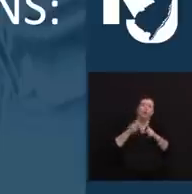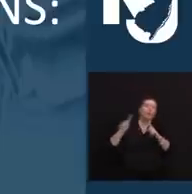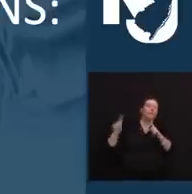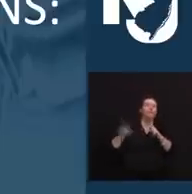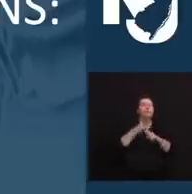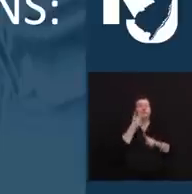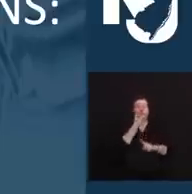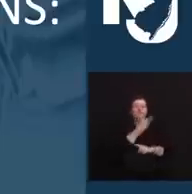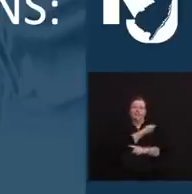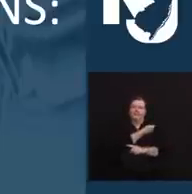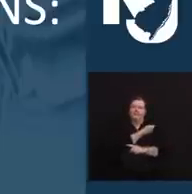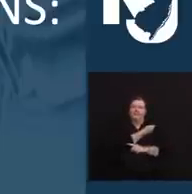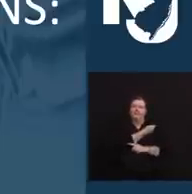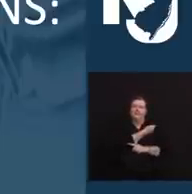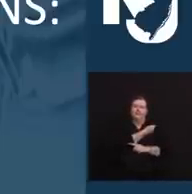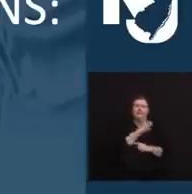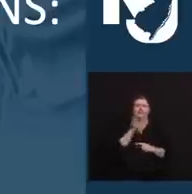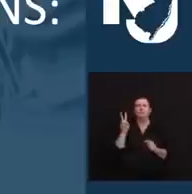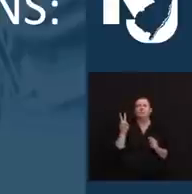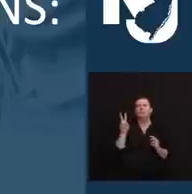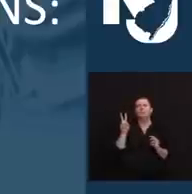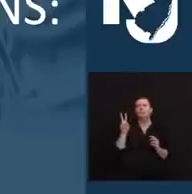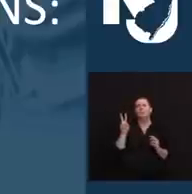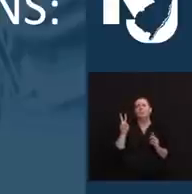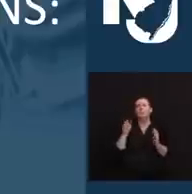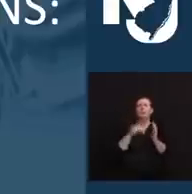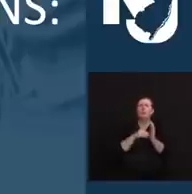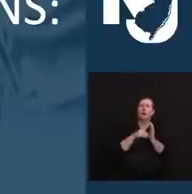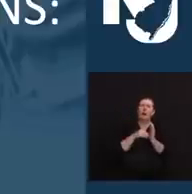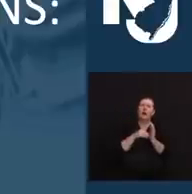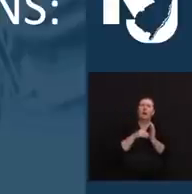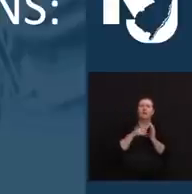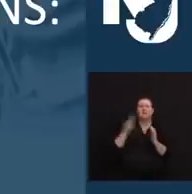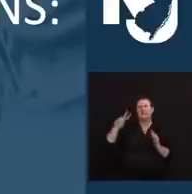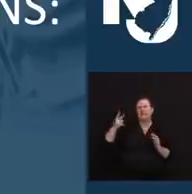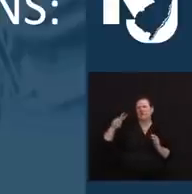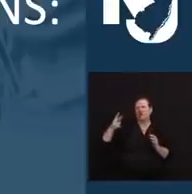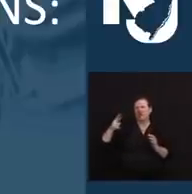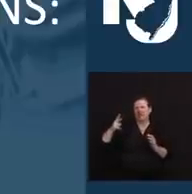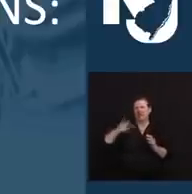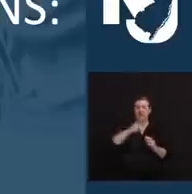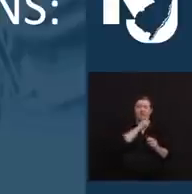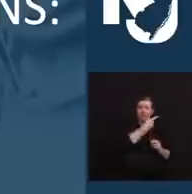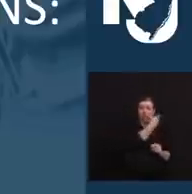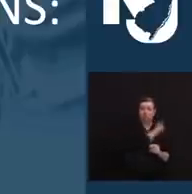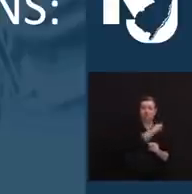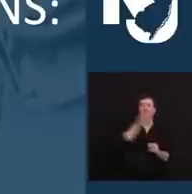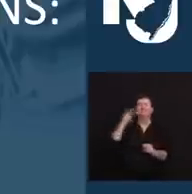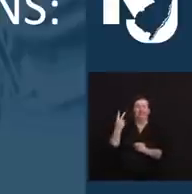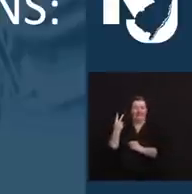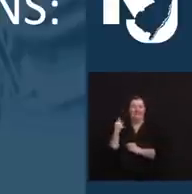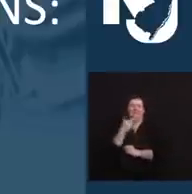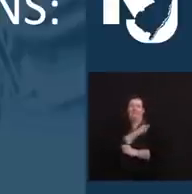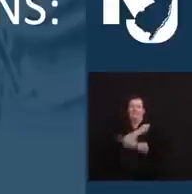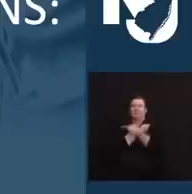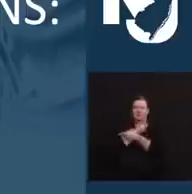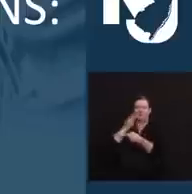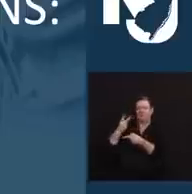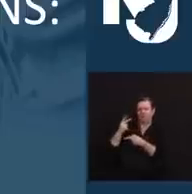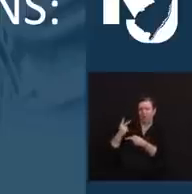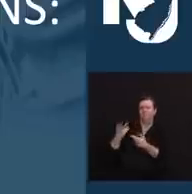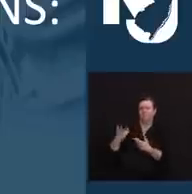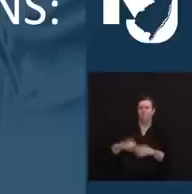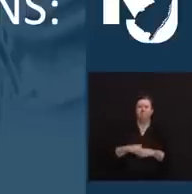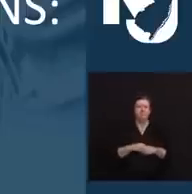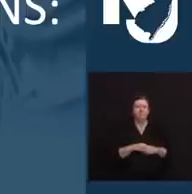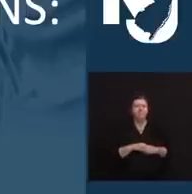2,149 are second dose. Let's stay here for a second. There is no question, I just had a conversation, Judy, just as I was leaving the